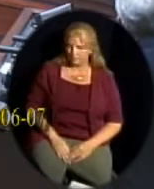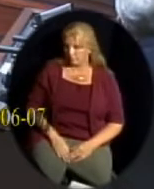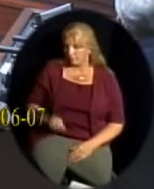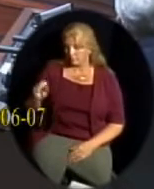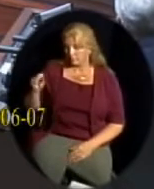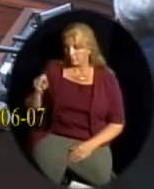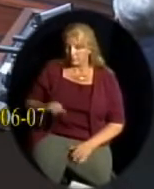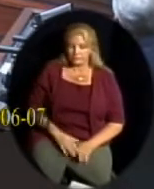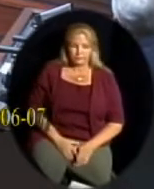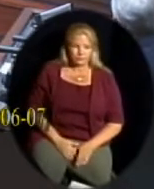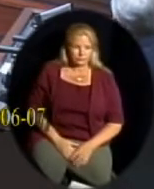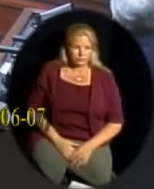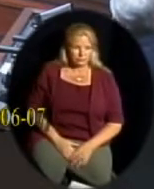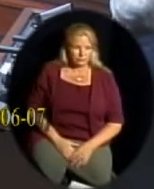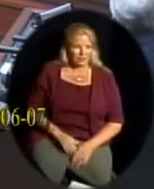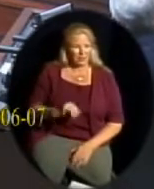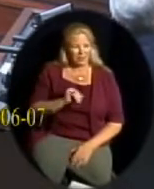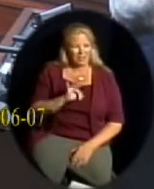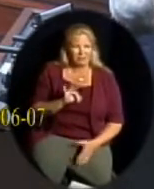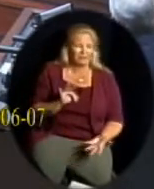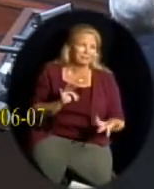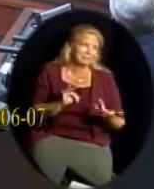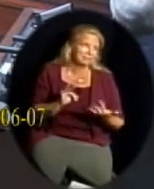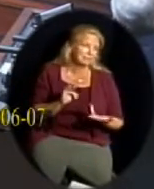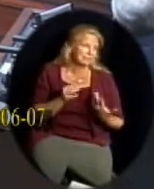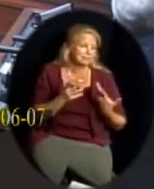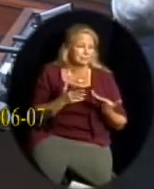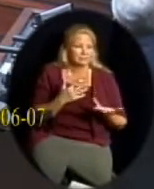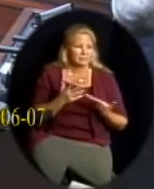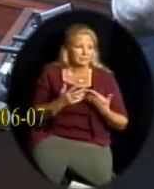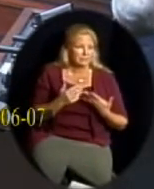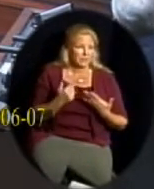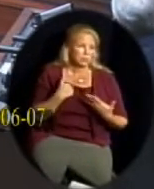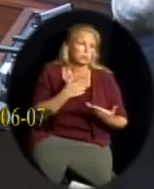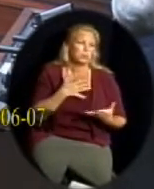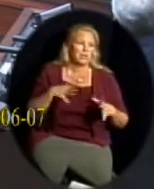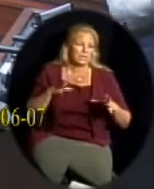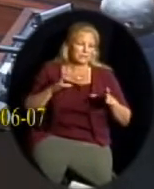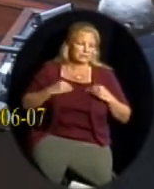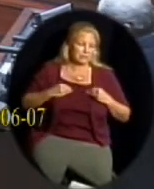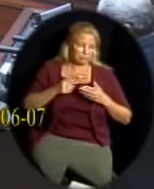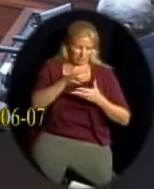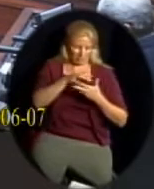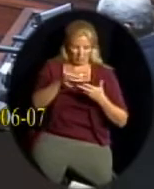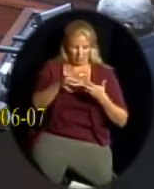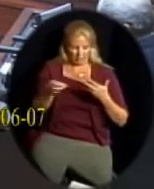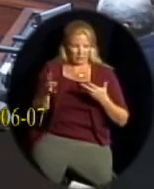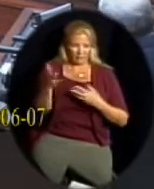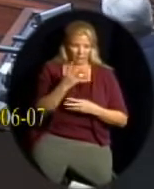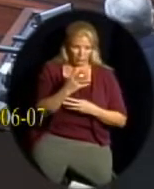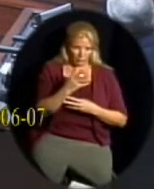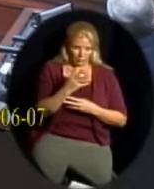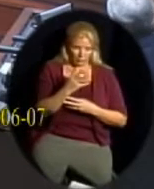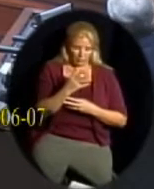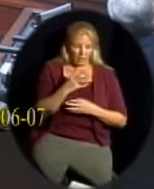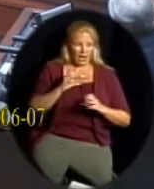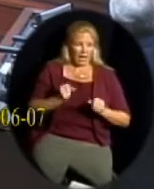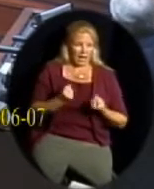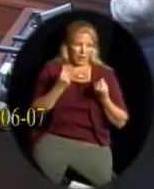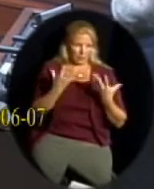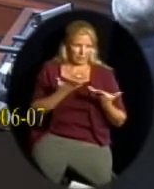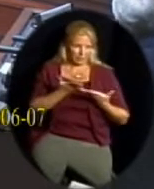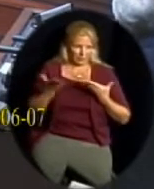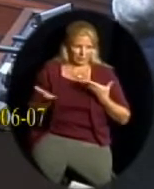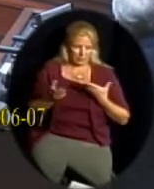How many of those things, if for some reason we took option 4, how many of those items would then have to be